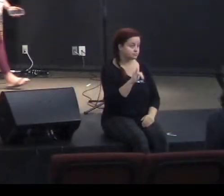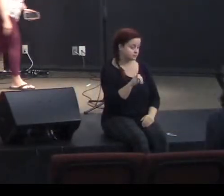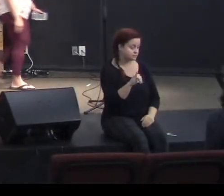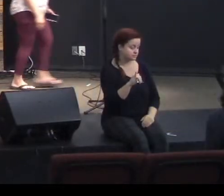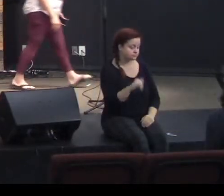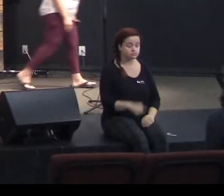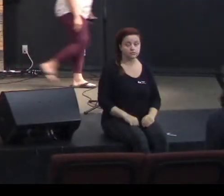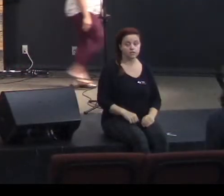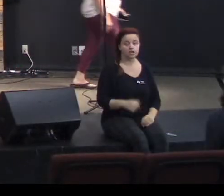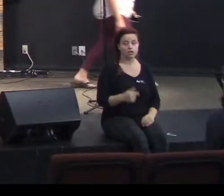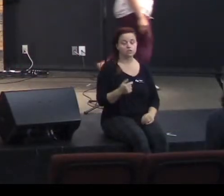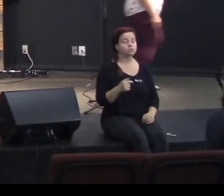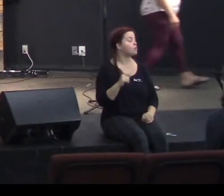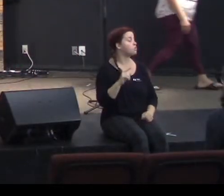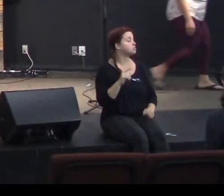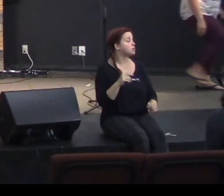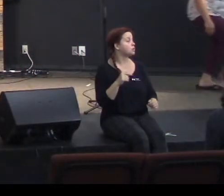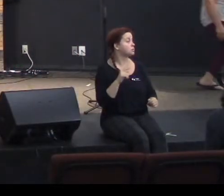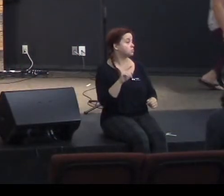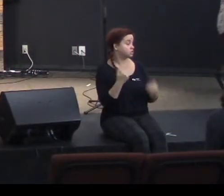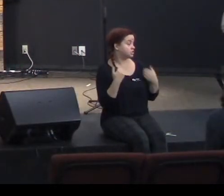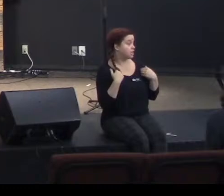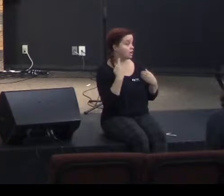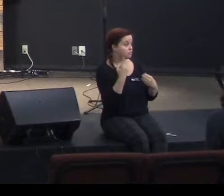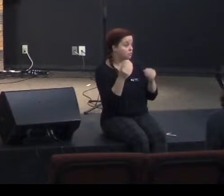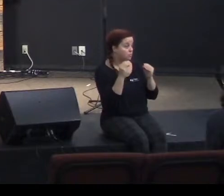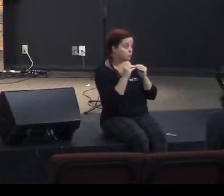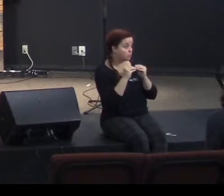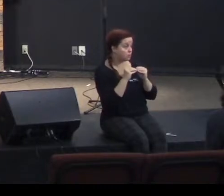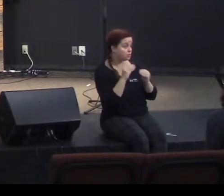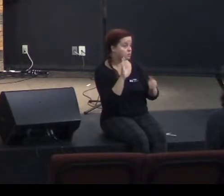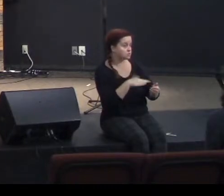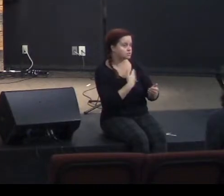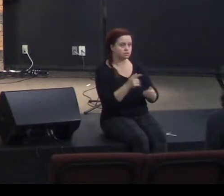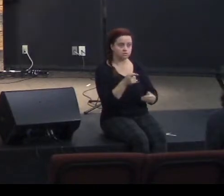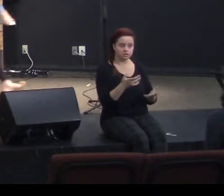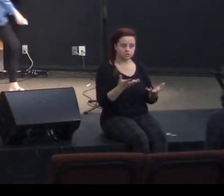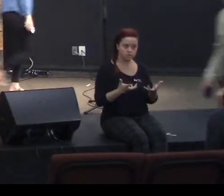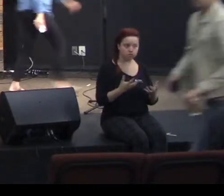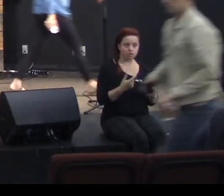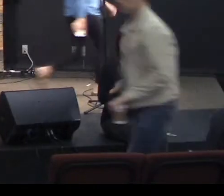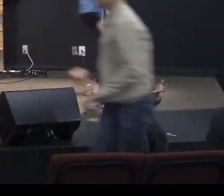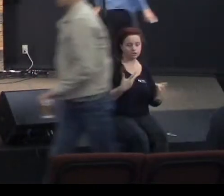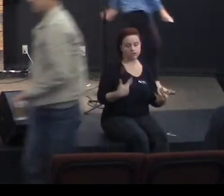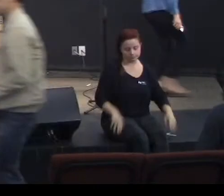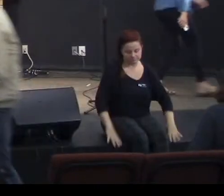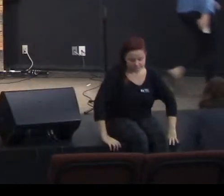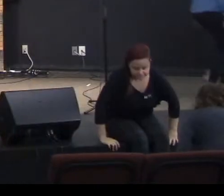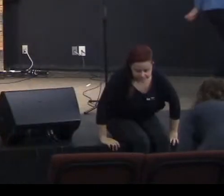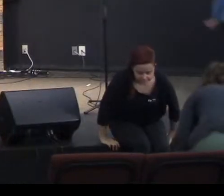We'll just have one more song and then Bill Moulden will come up and do the sermon.